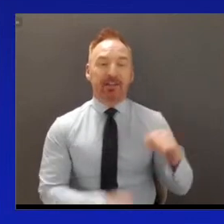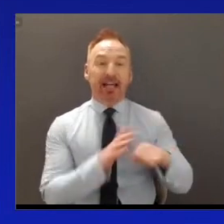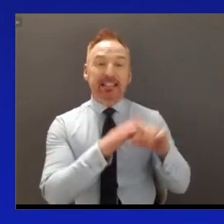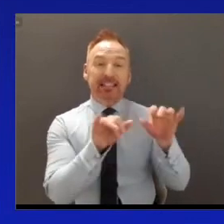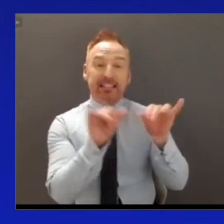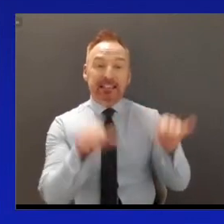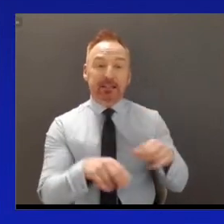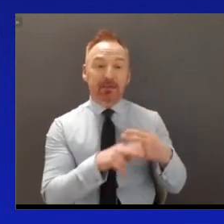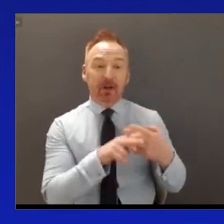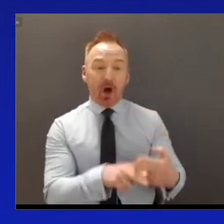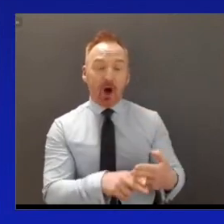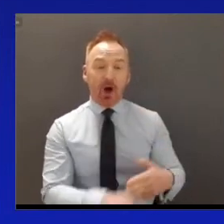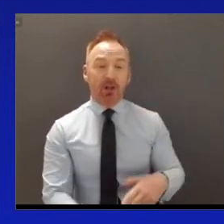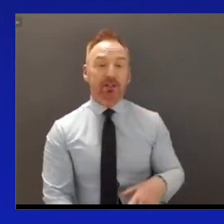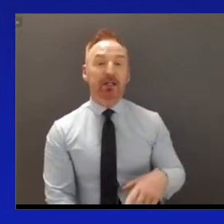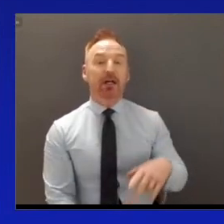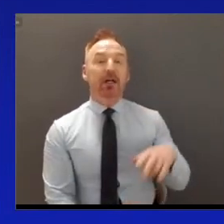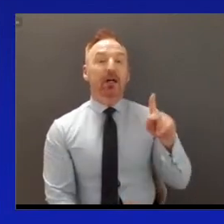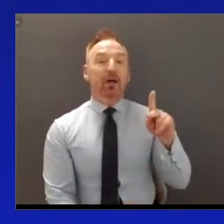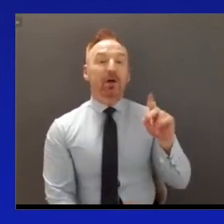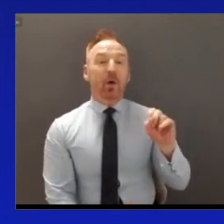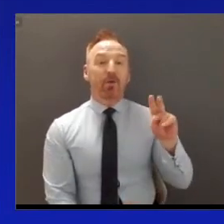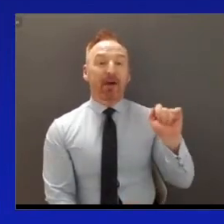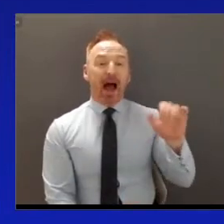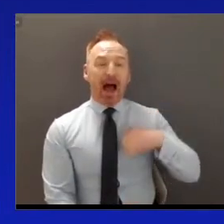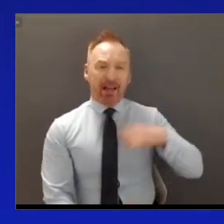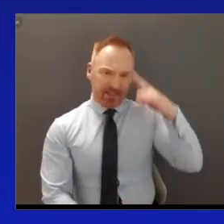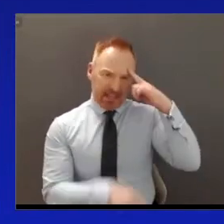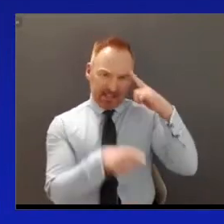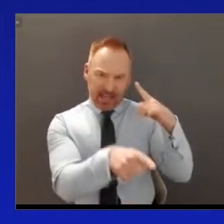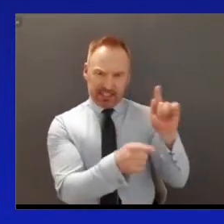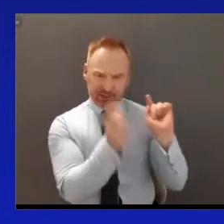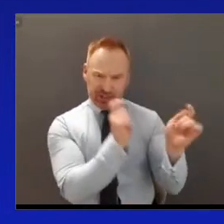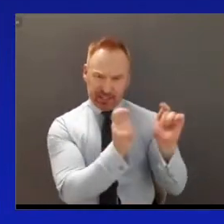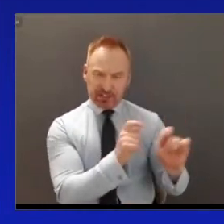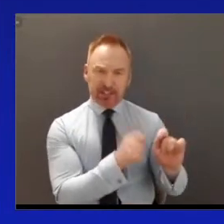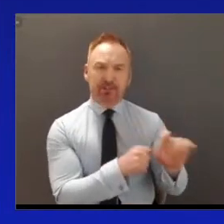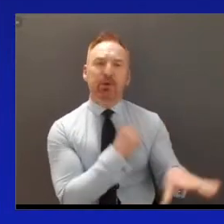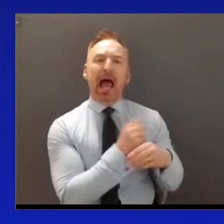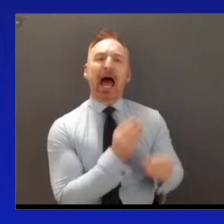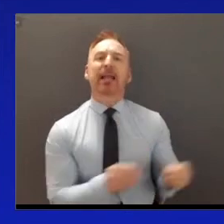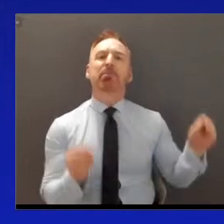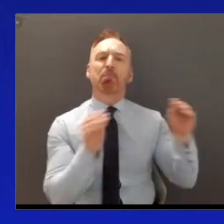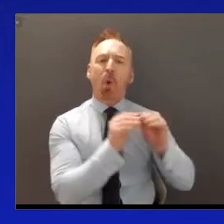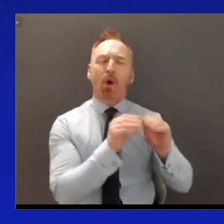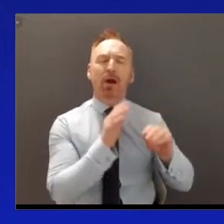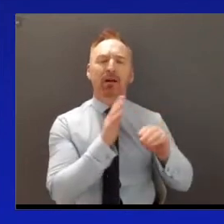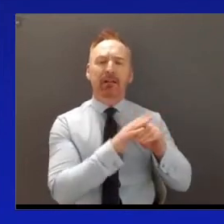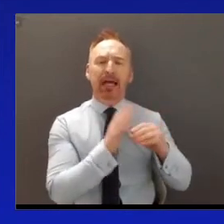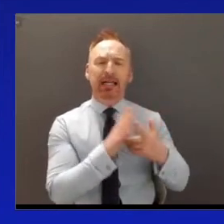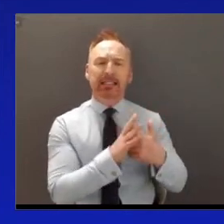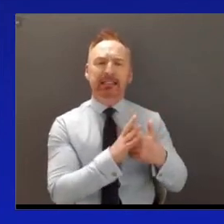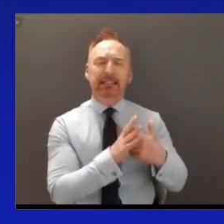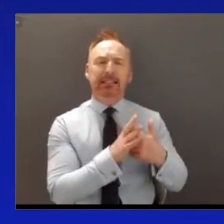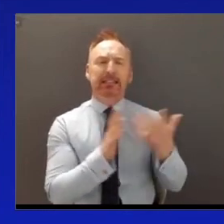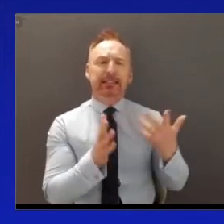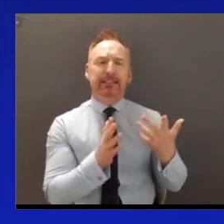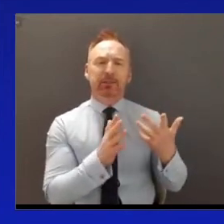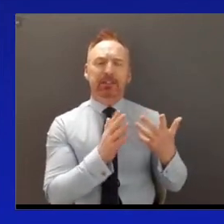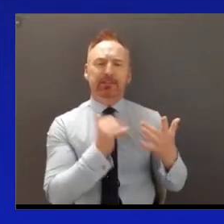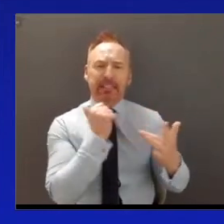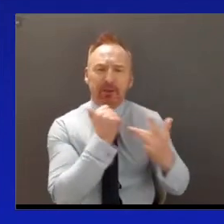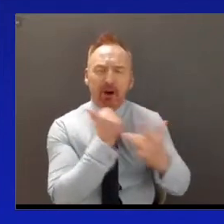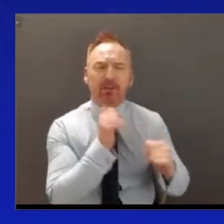being worked on all the time to add functionality. The piece about being able to